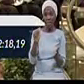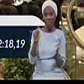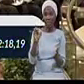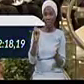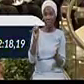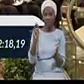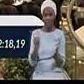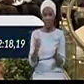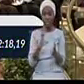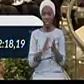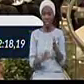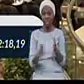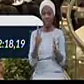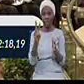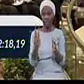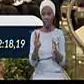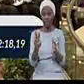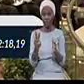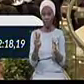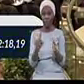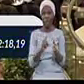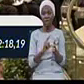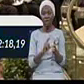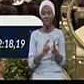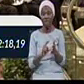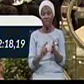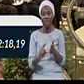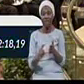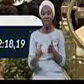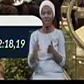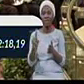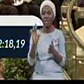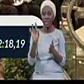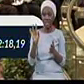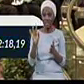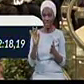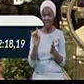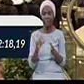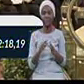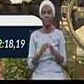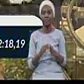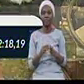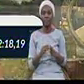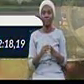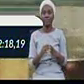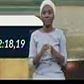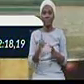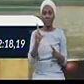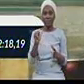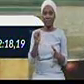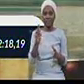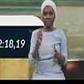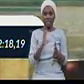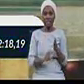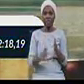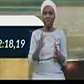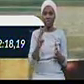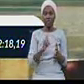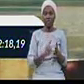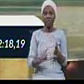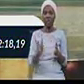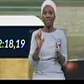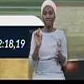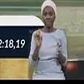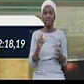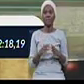Lamentation chapter 2. And I'm reading here from verse 18. Lamentation chapter 2, reading from verse